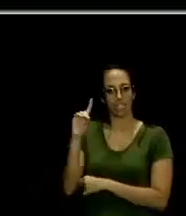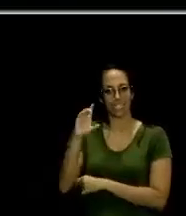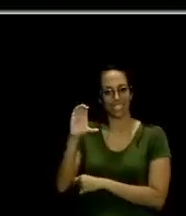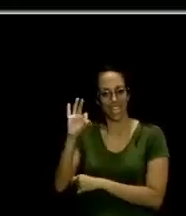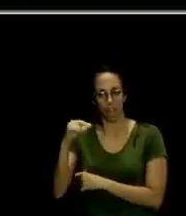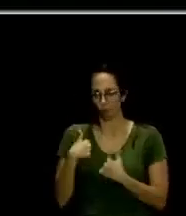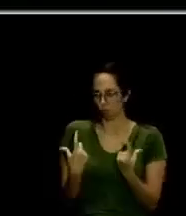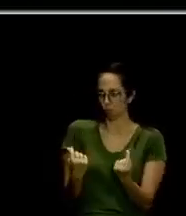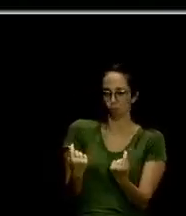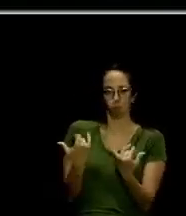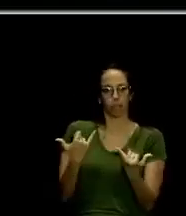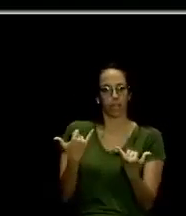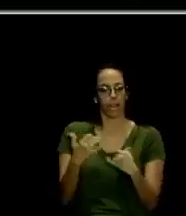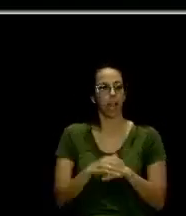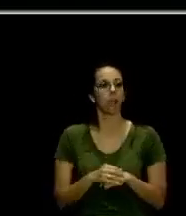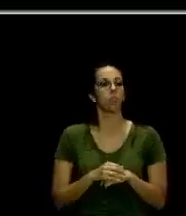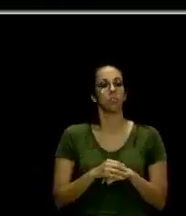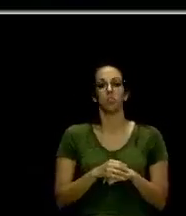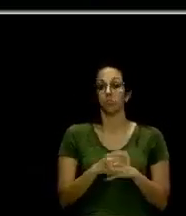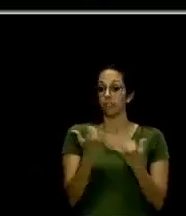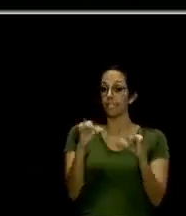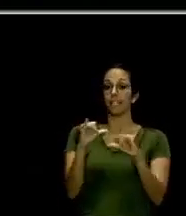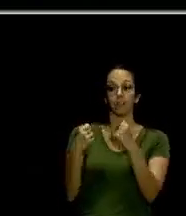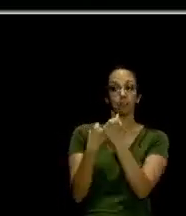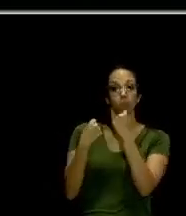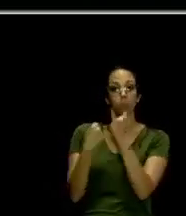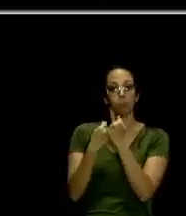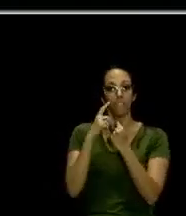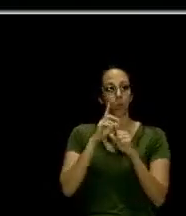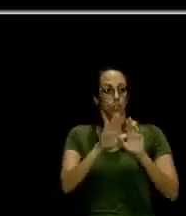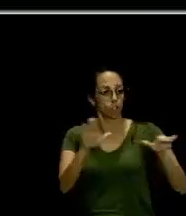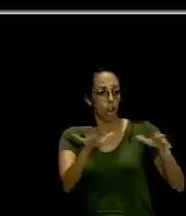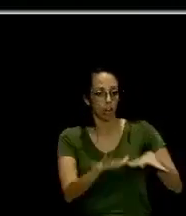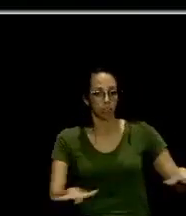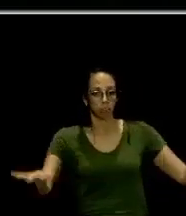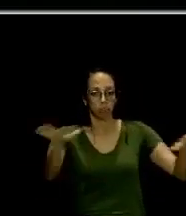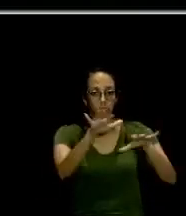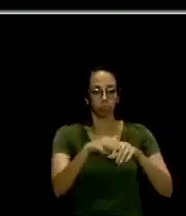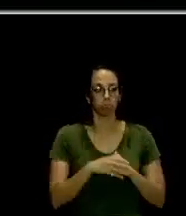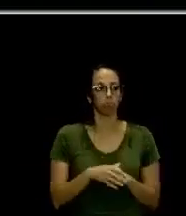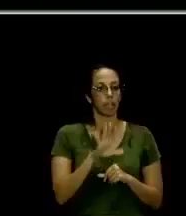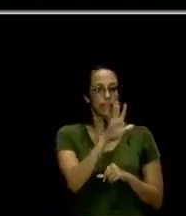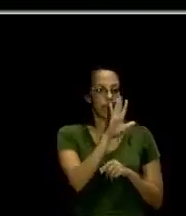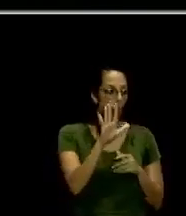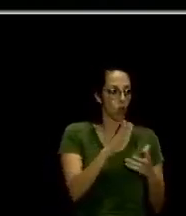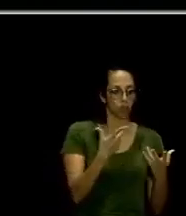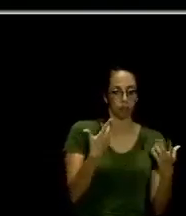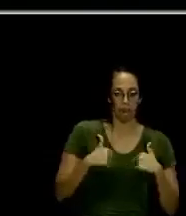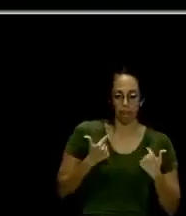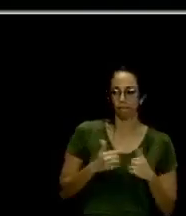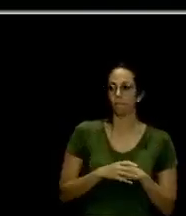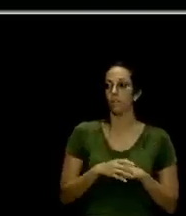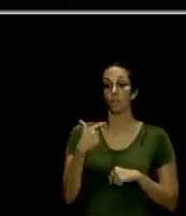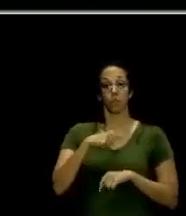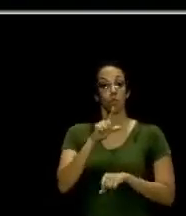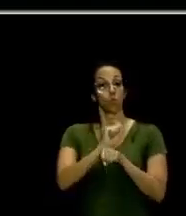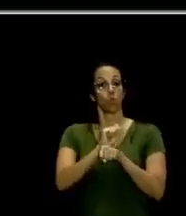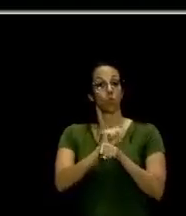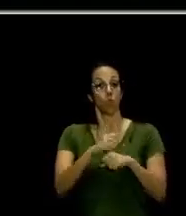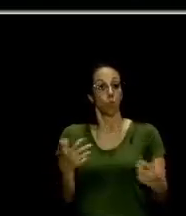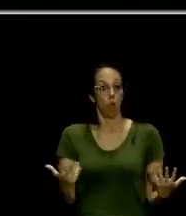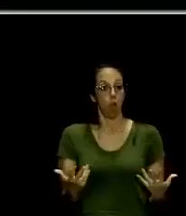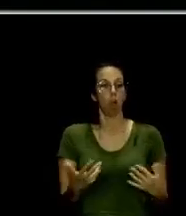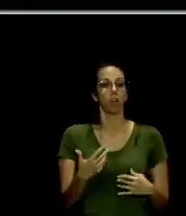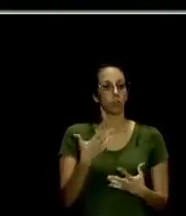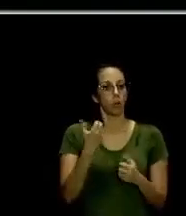to support each and every one of you in the child welfare space. We really are working on making sure that we can